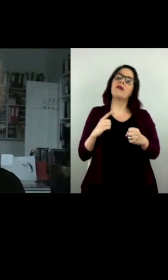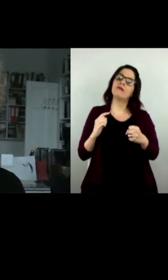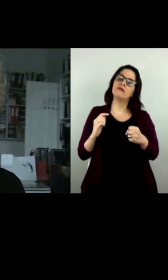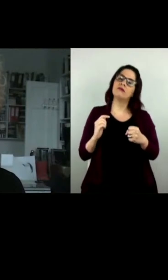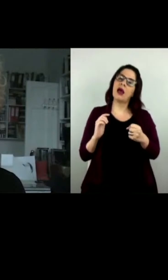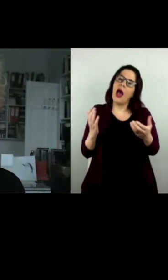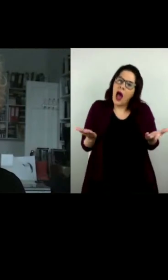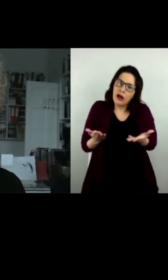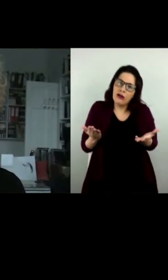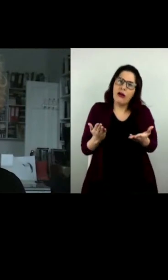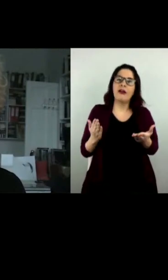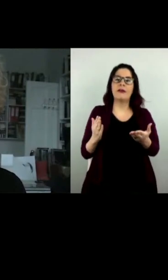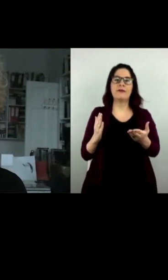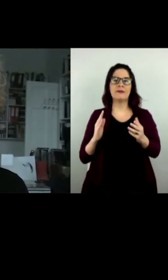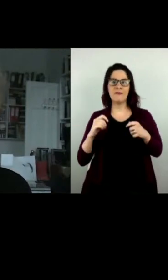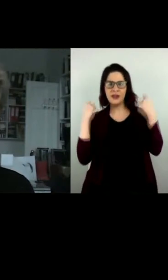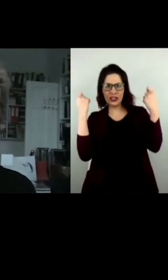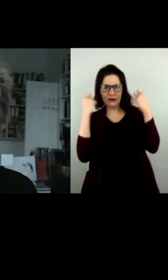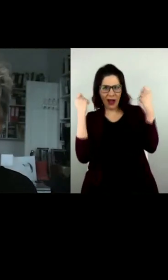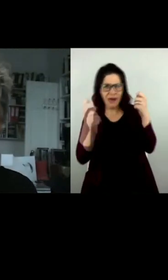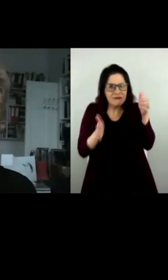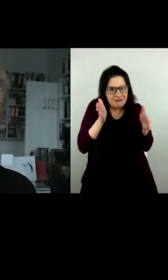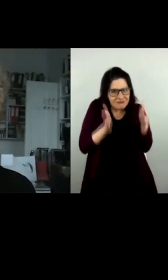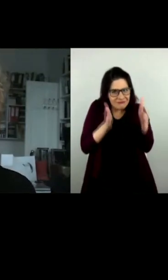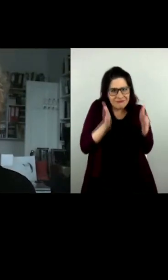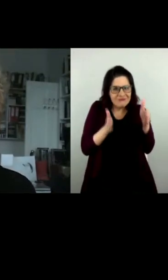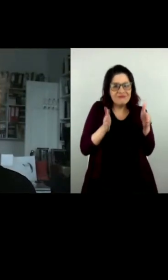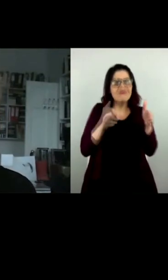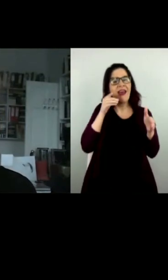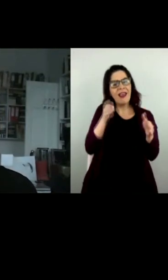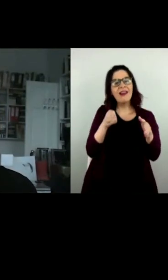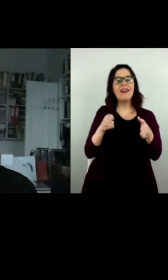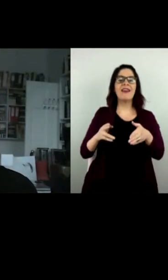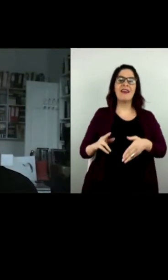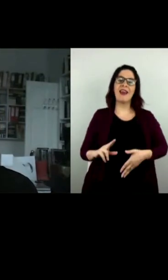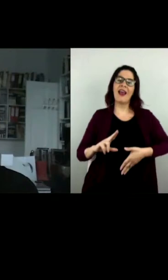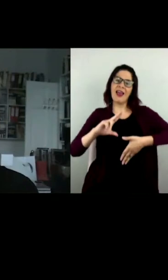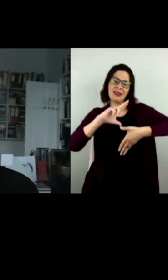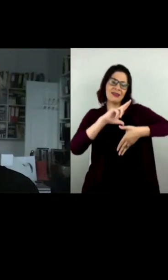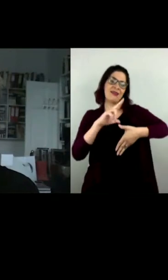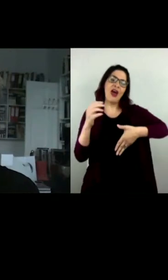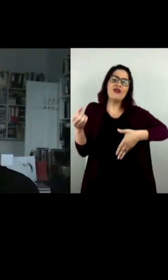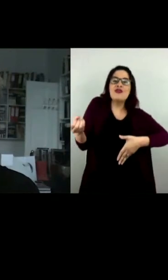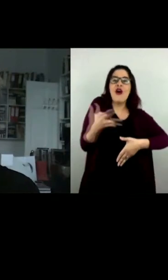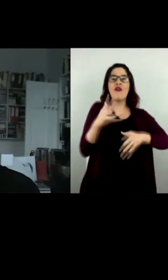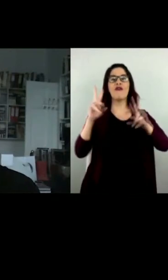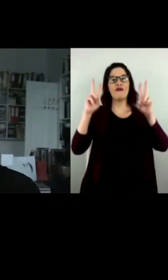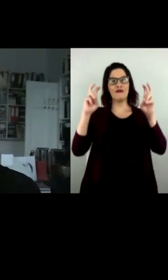to premiere in Latin America his groundbreaking new series, Women Make